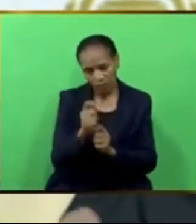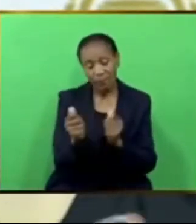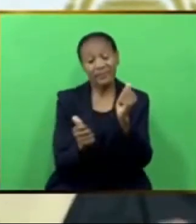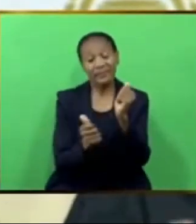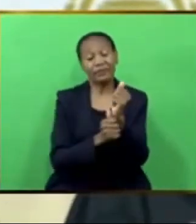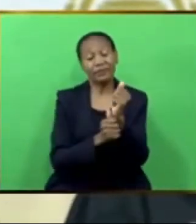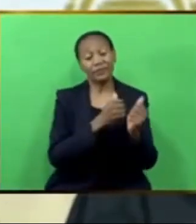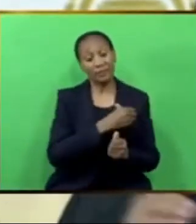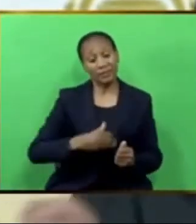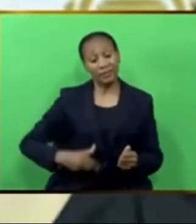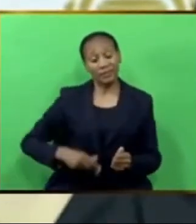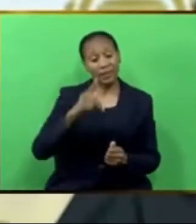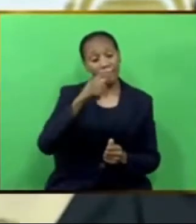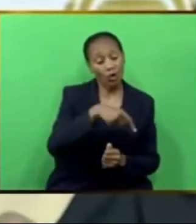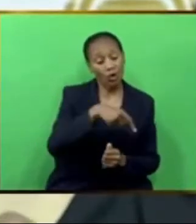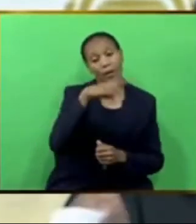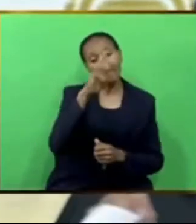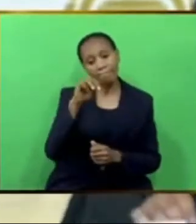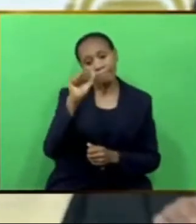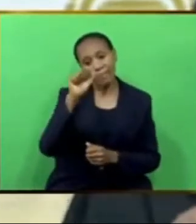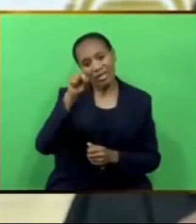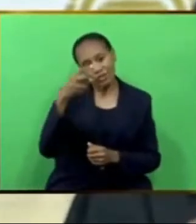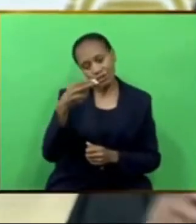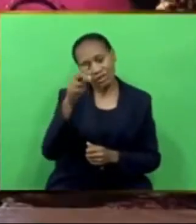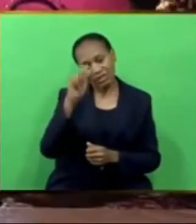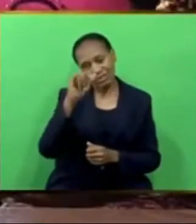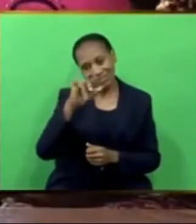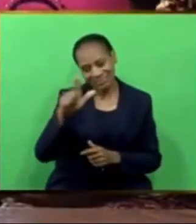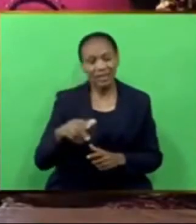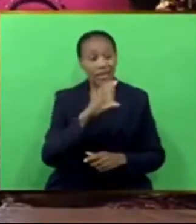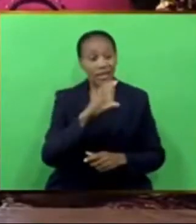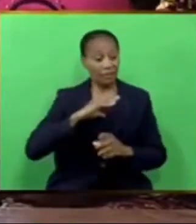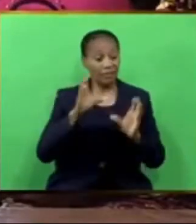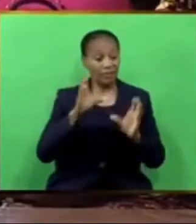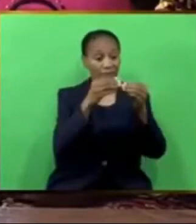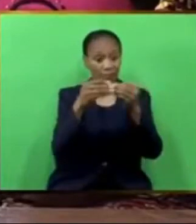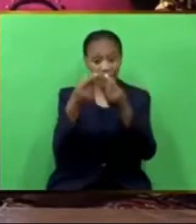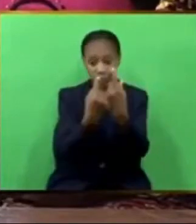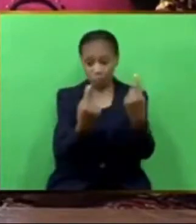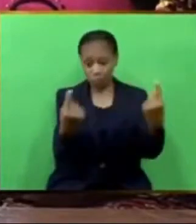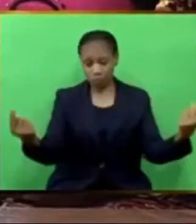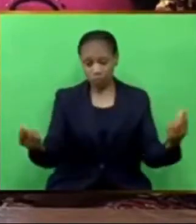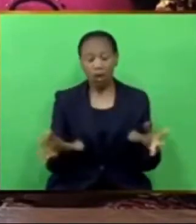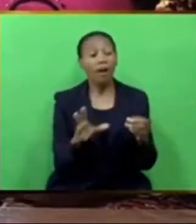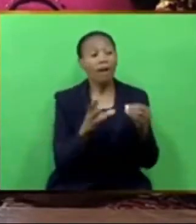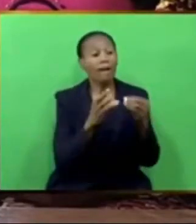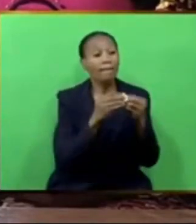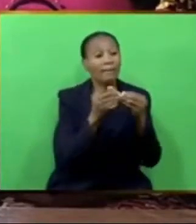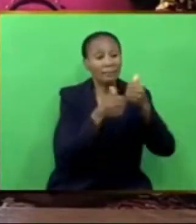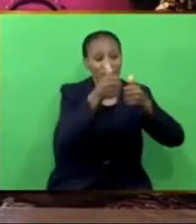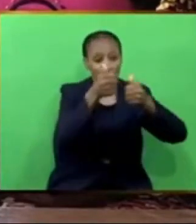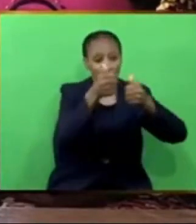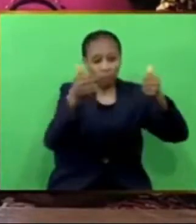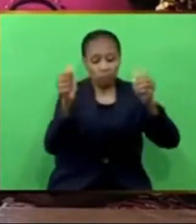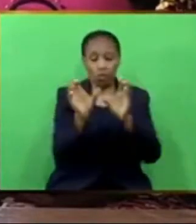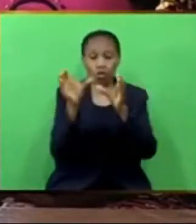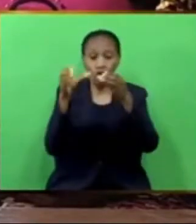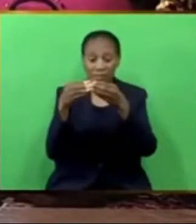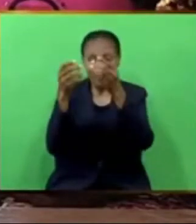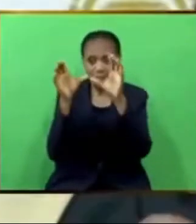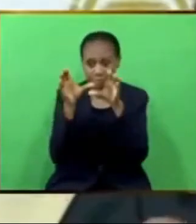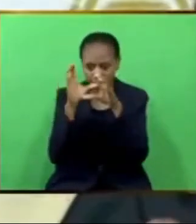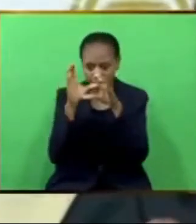Deputy President Paul Mashatile, Cabinet colleagues, members of the Executive Committee for